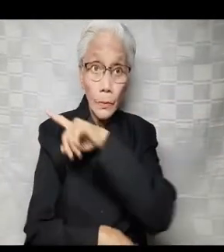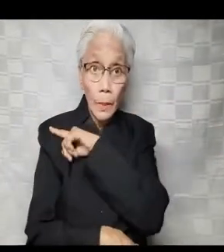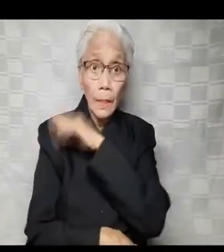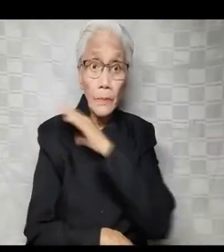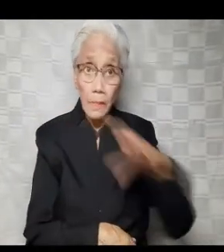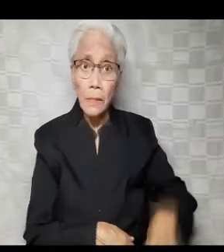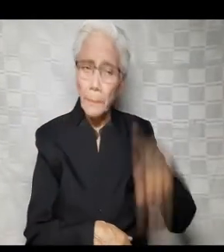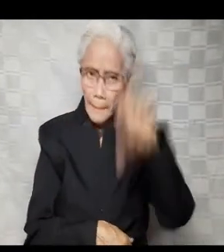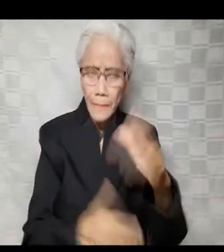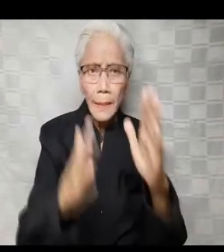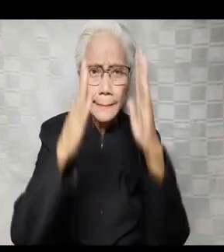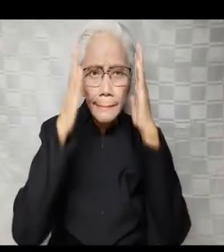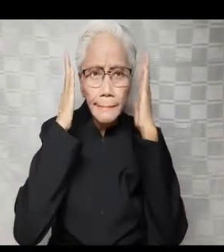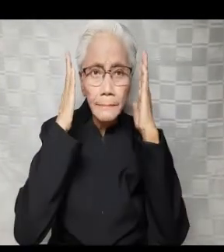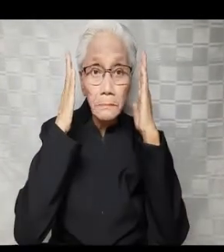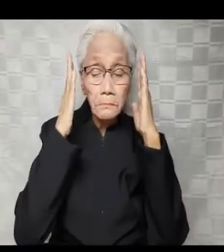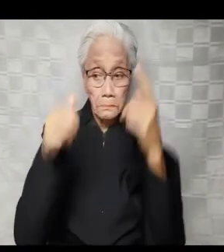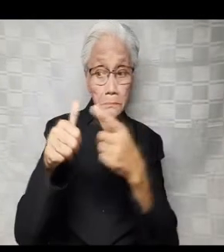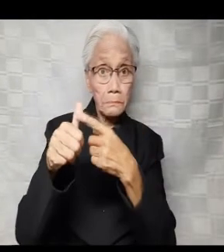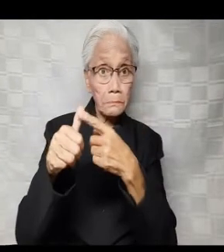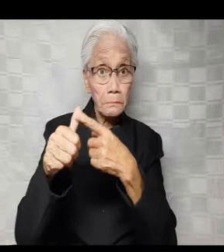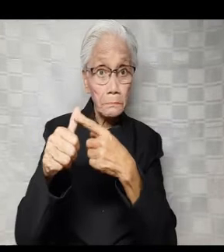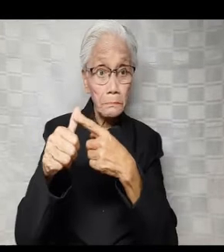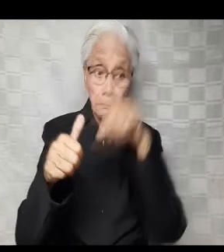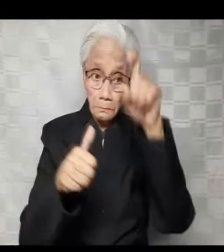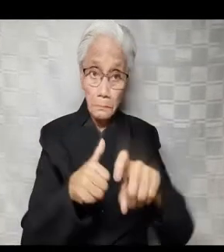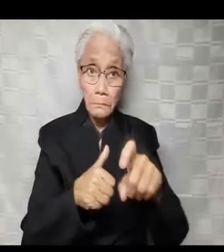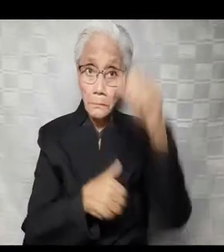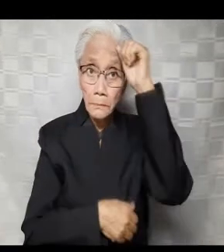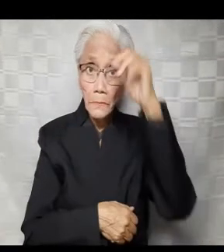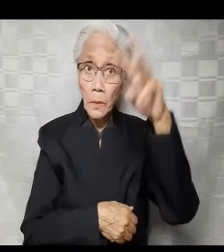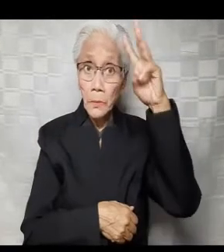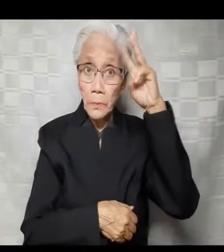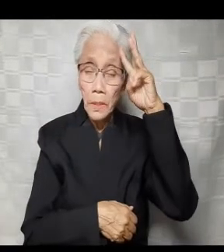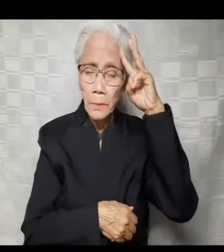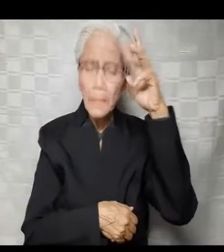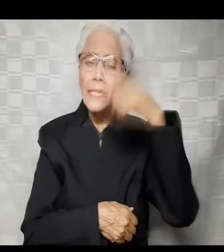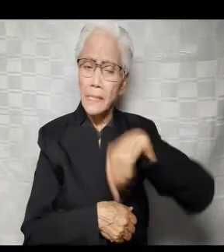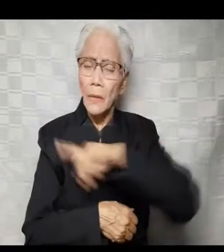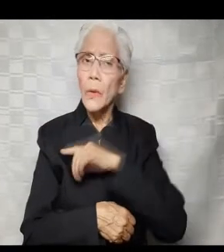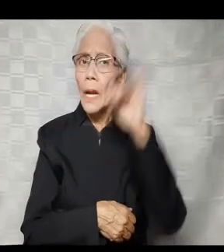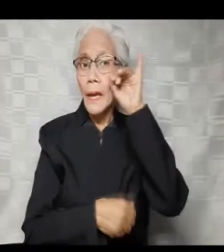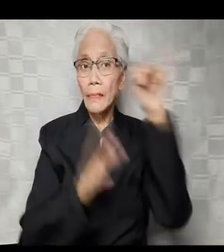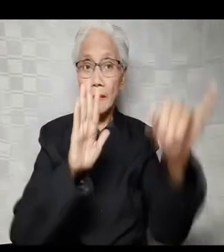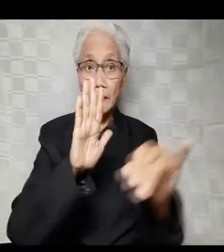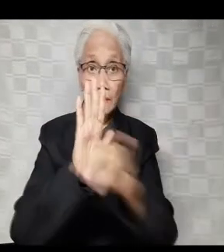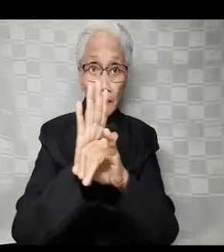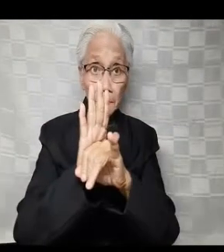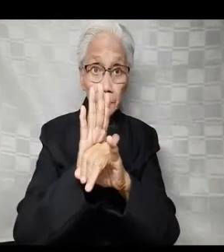we Christians should pay attention to. The first thing we need to be aware of is our